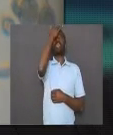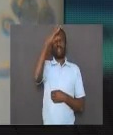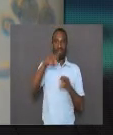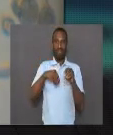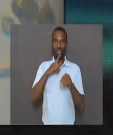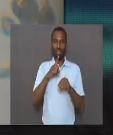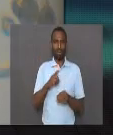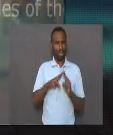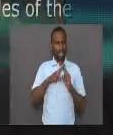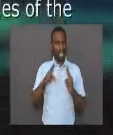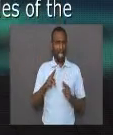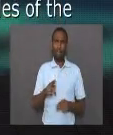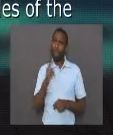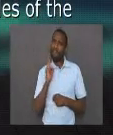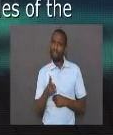speeds.